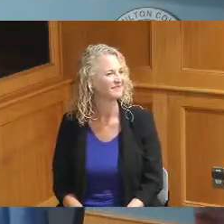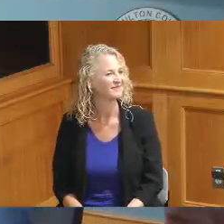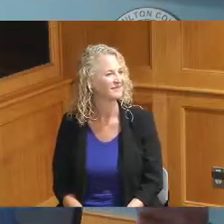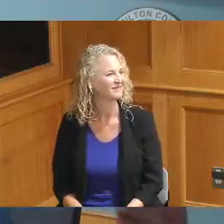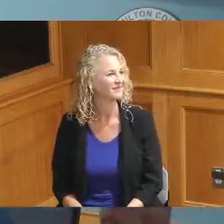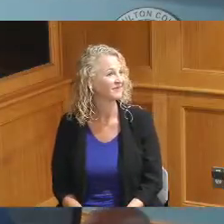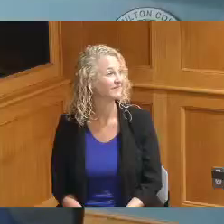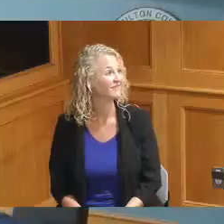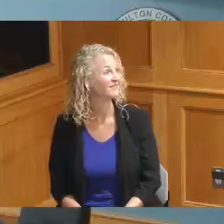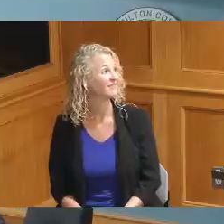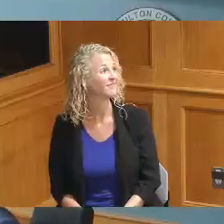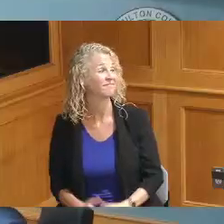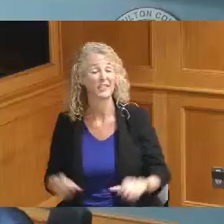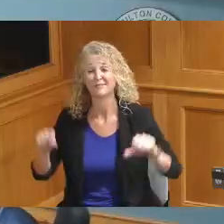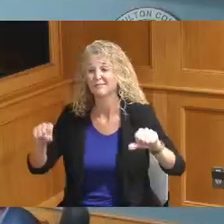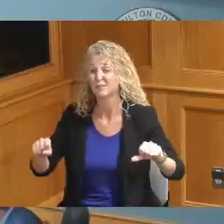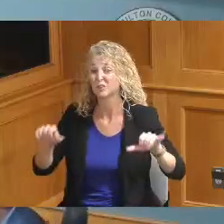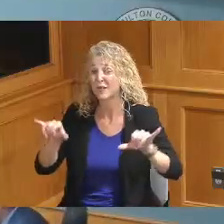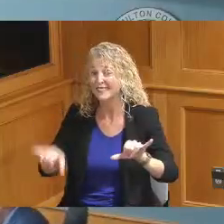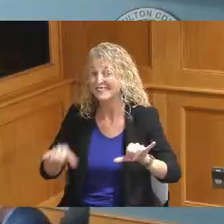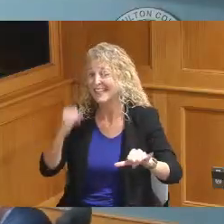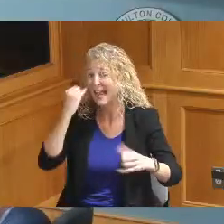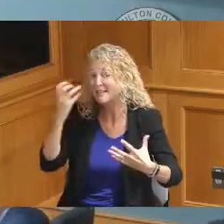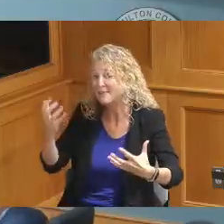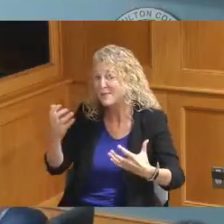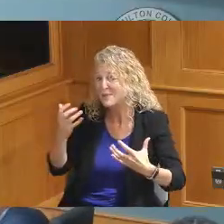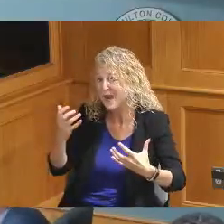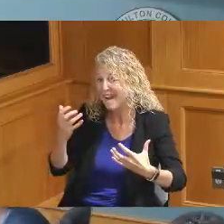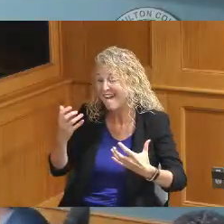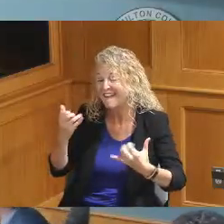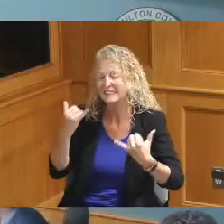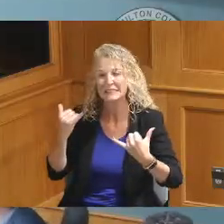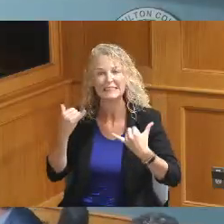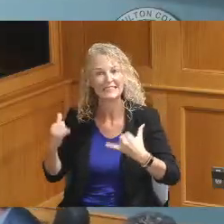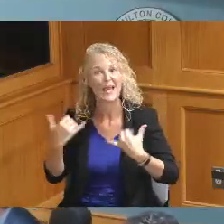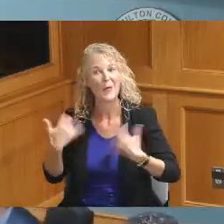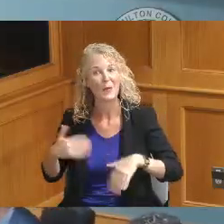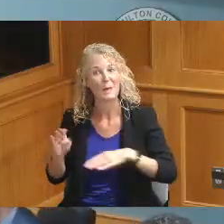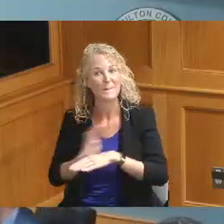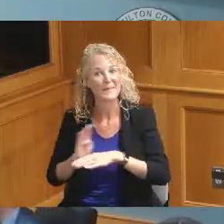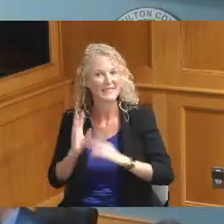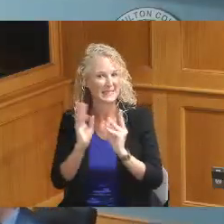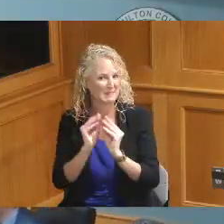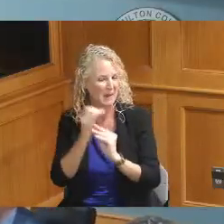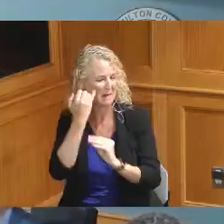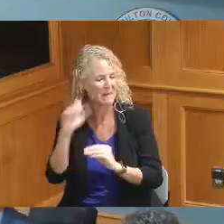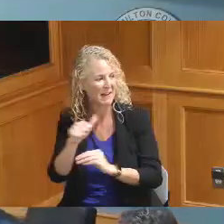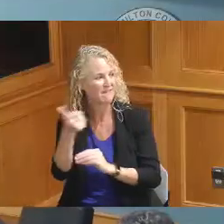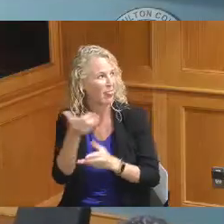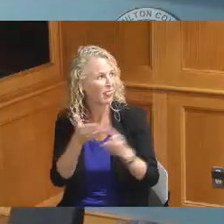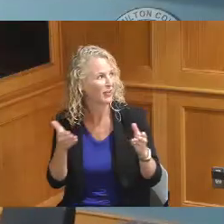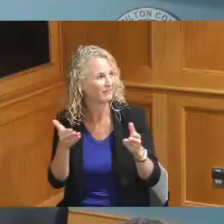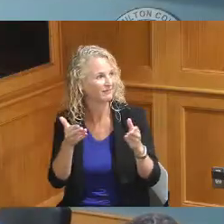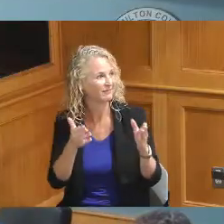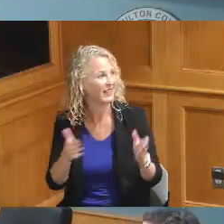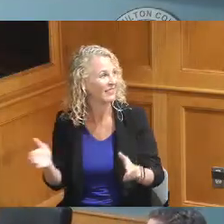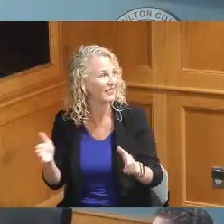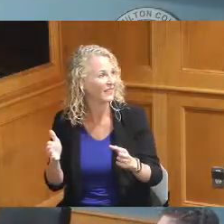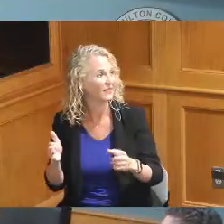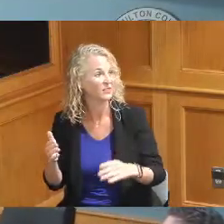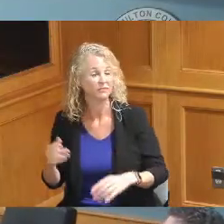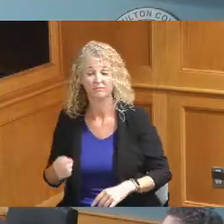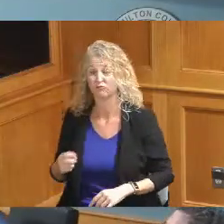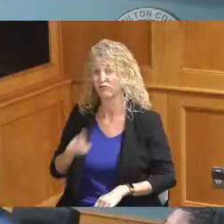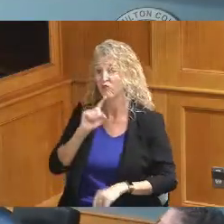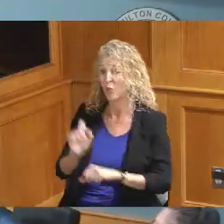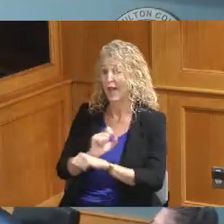So you're all welcome to stay if you'd like. But we understand if you have other things to do.